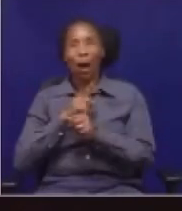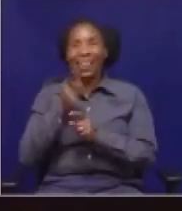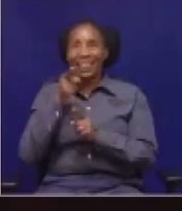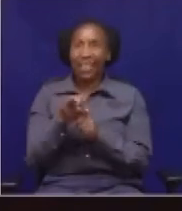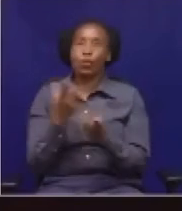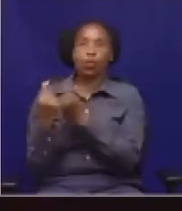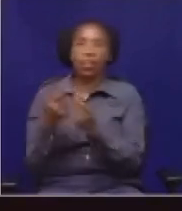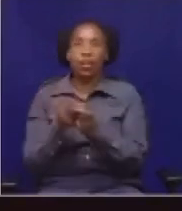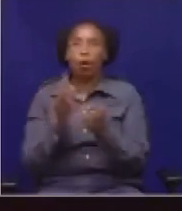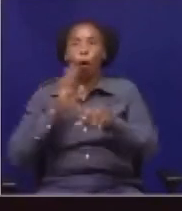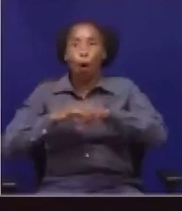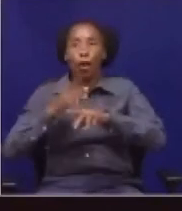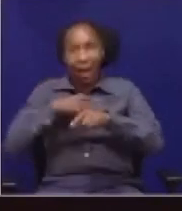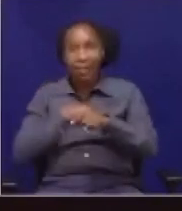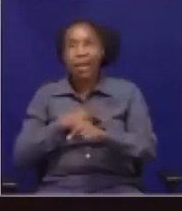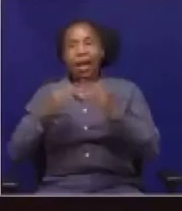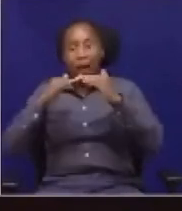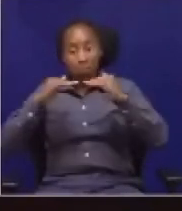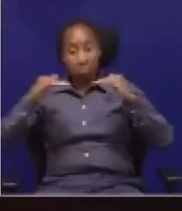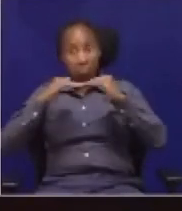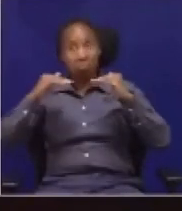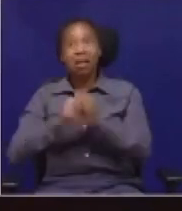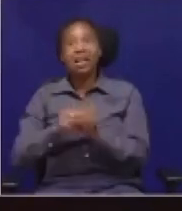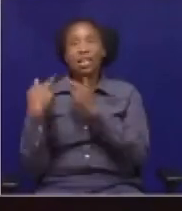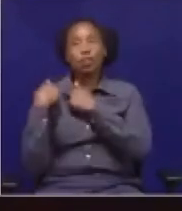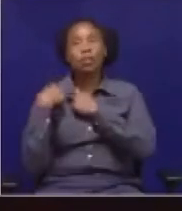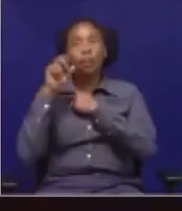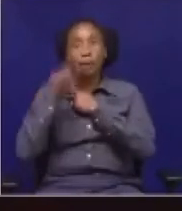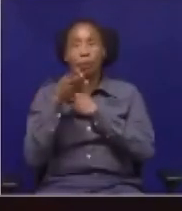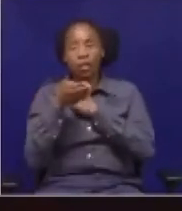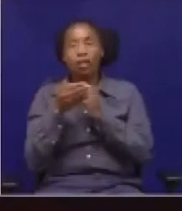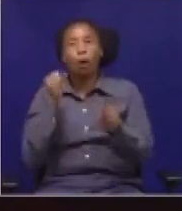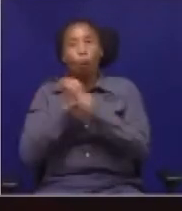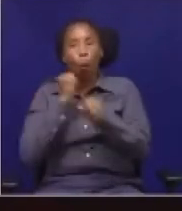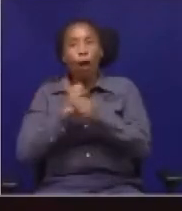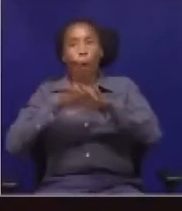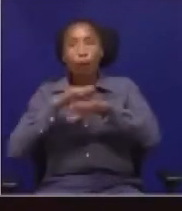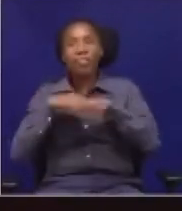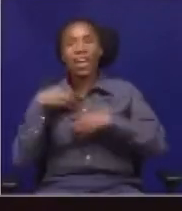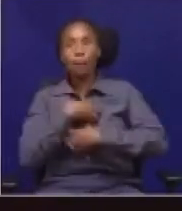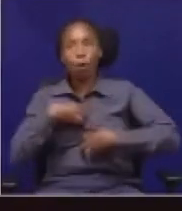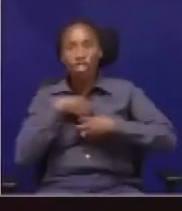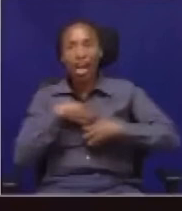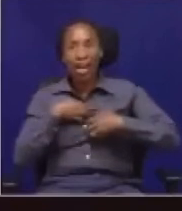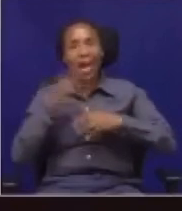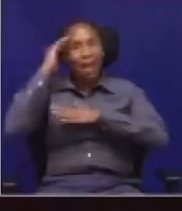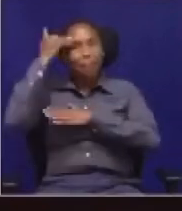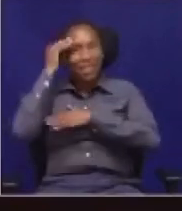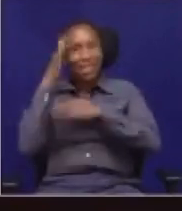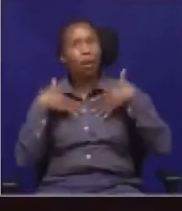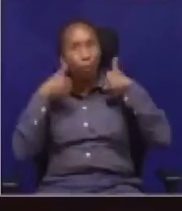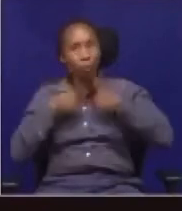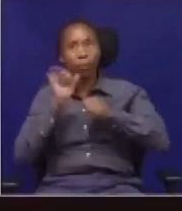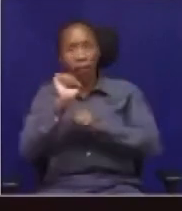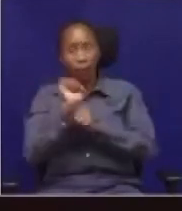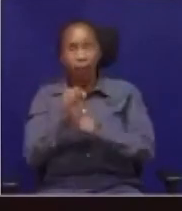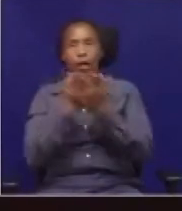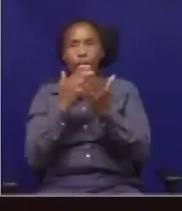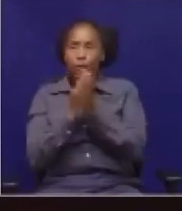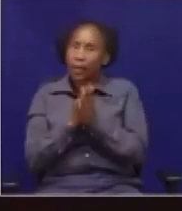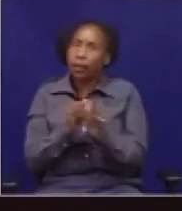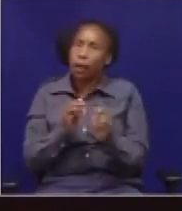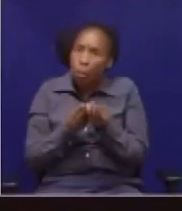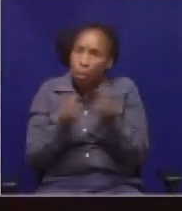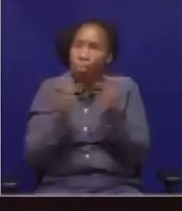a level of responsibility to work on the emotional and mental well-being of men, to get healing from the trauma so many men go